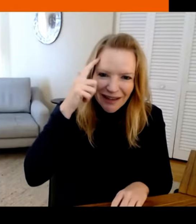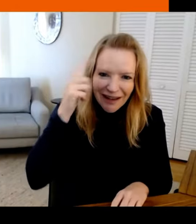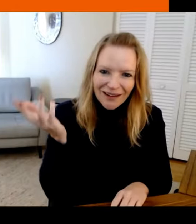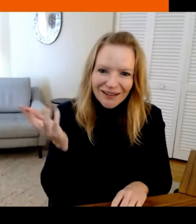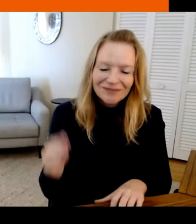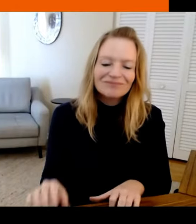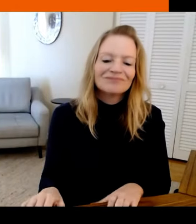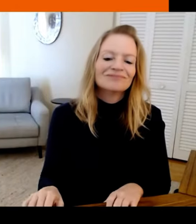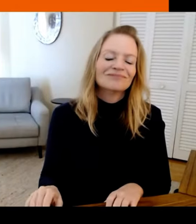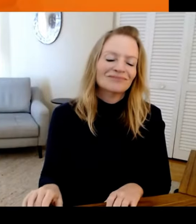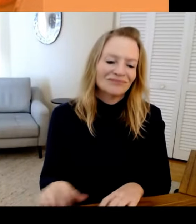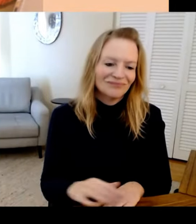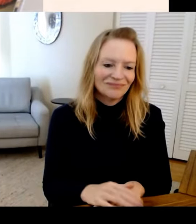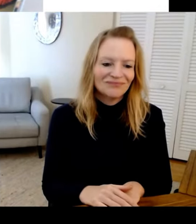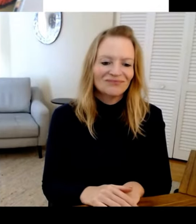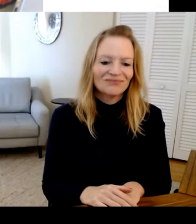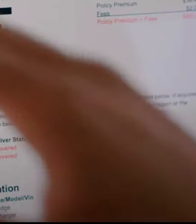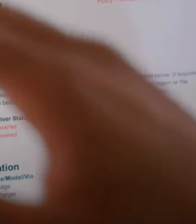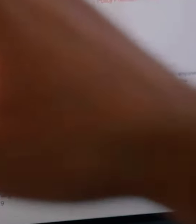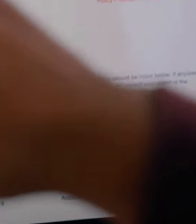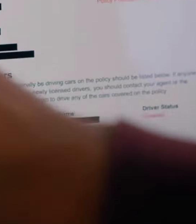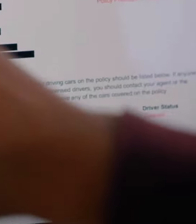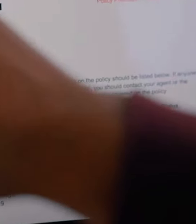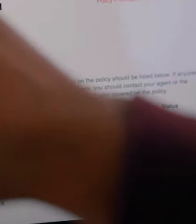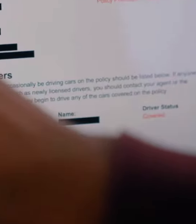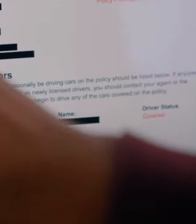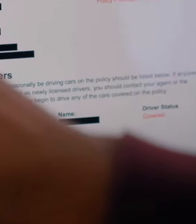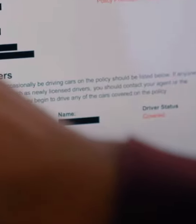So what is inside of your brain?